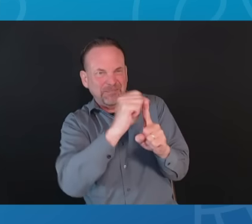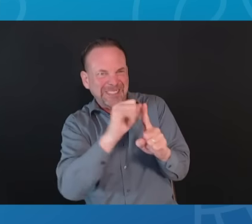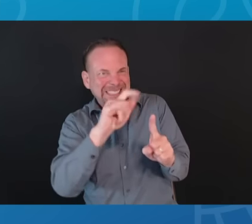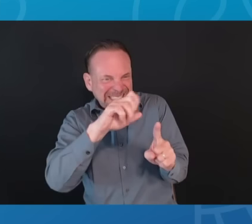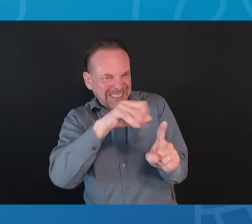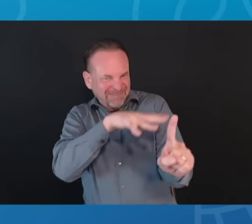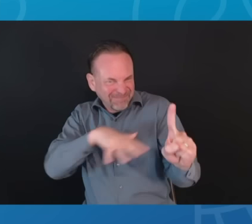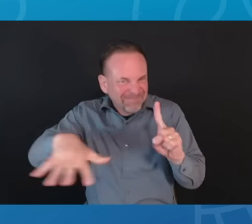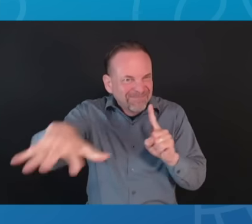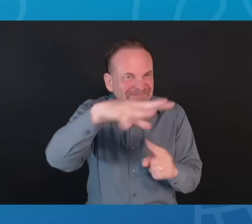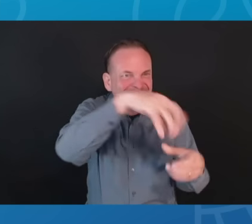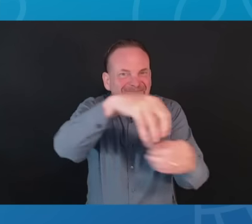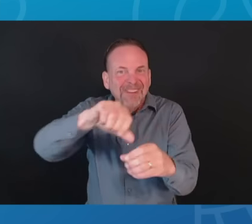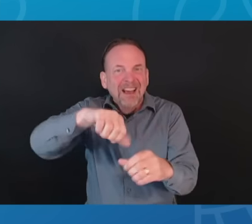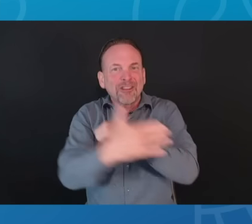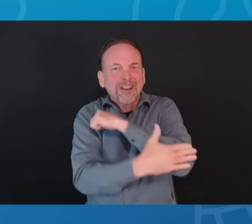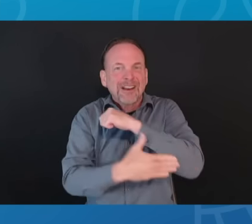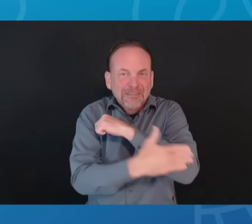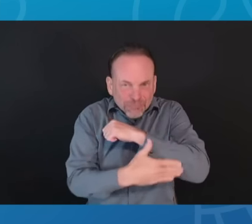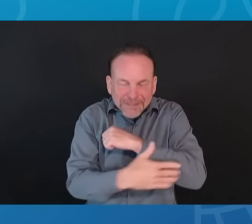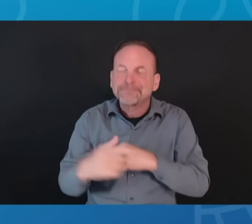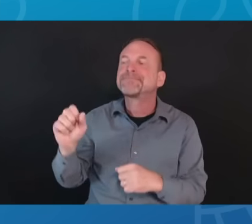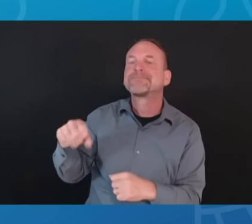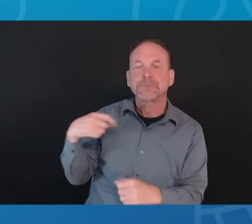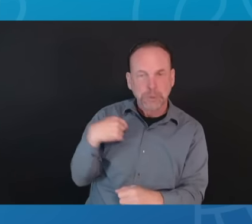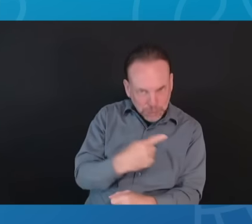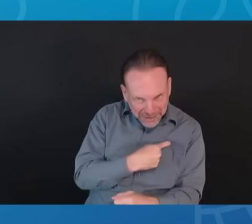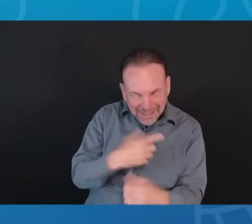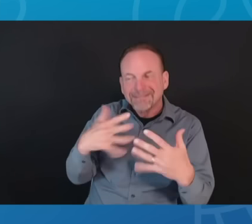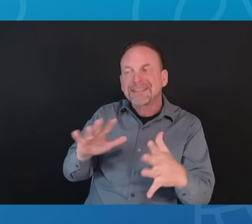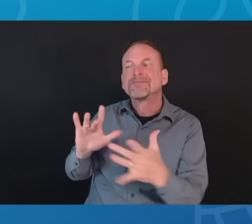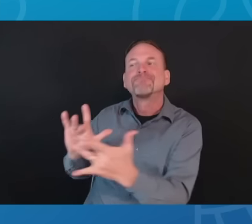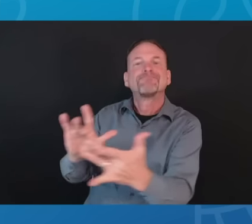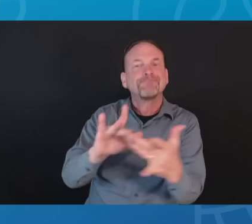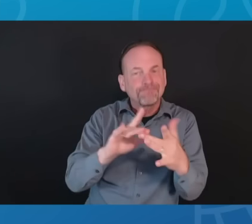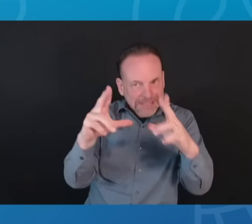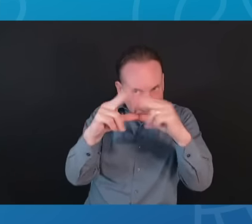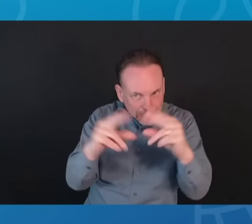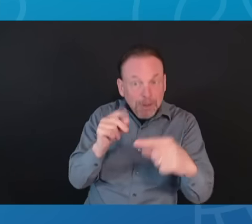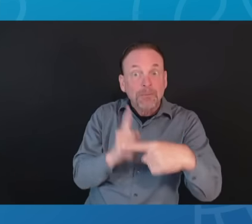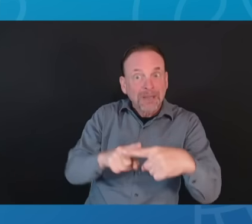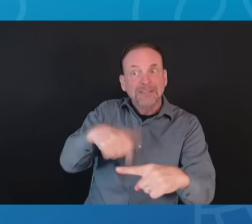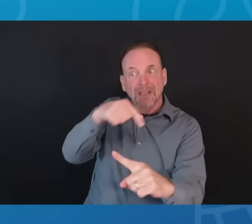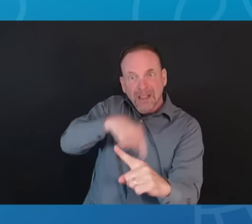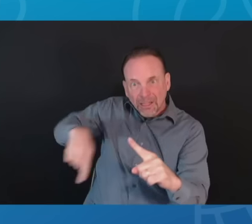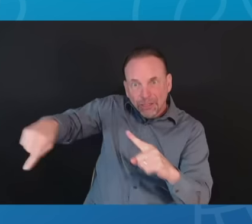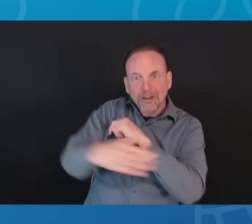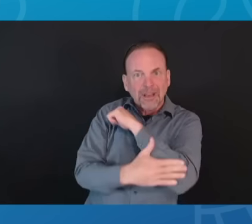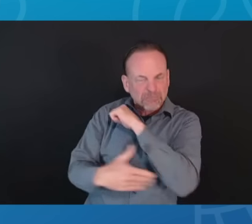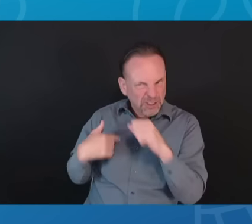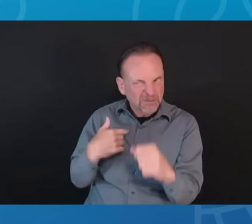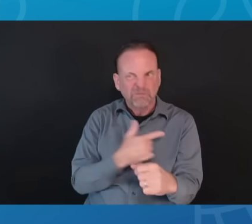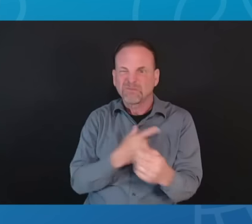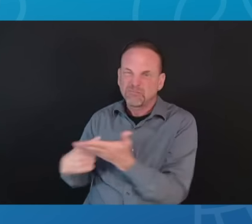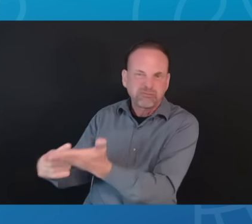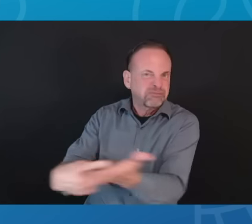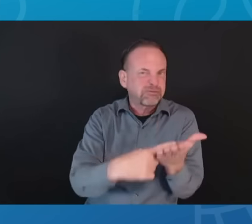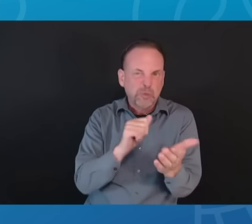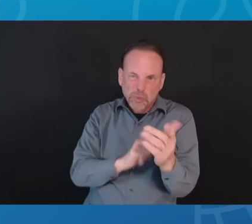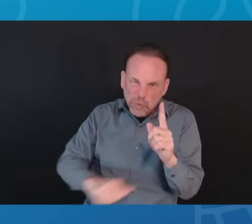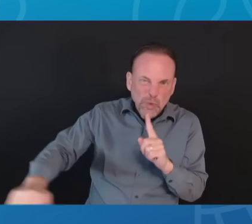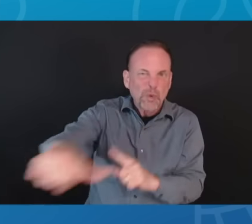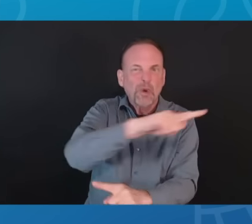Lebanese actors and with actors in the region, making clear the importance of the ultimate implementation of 1701,